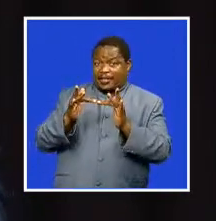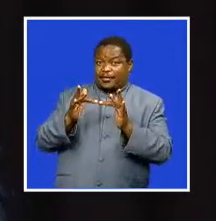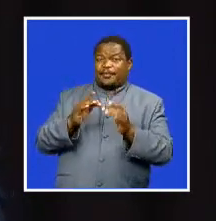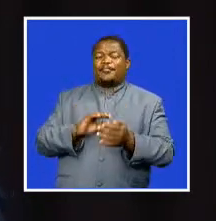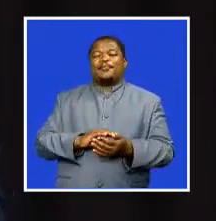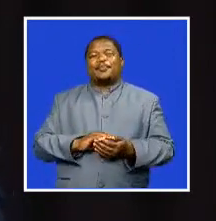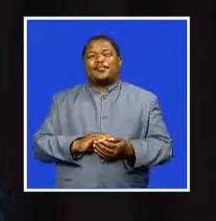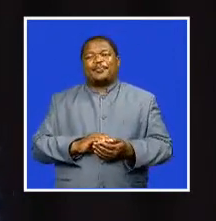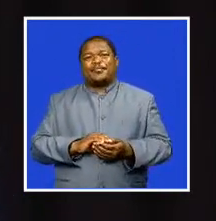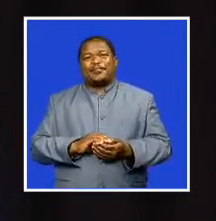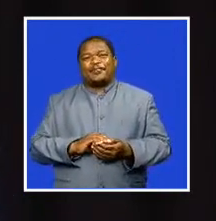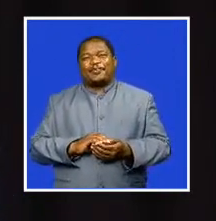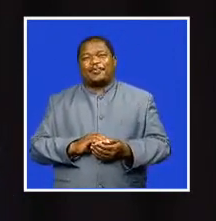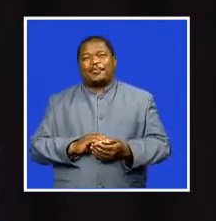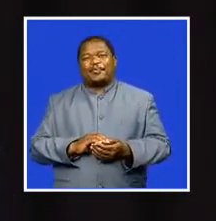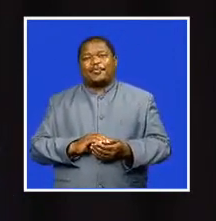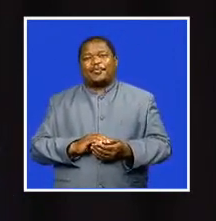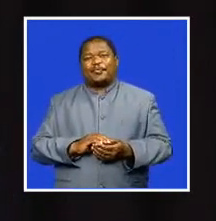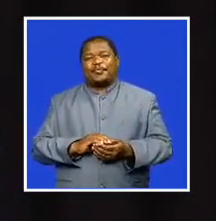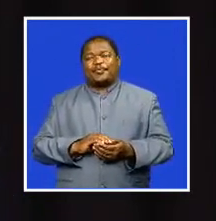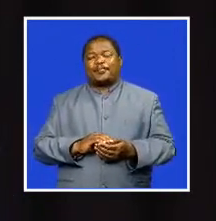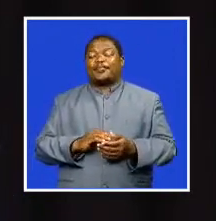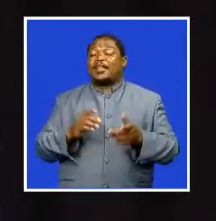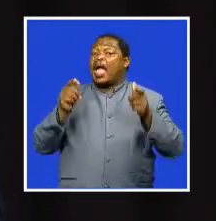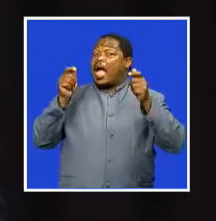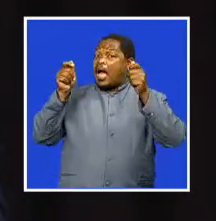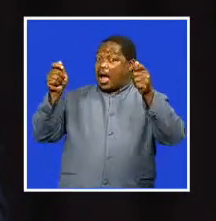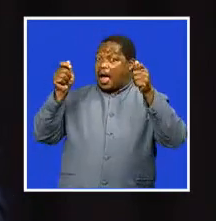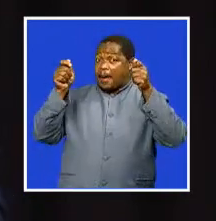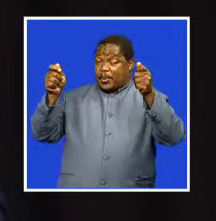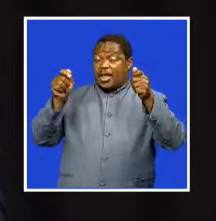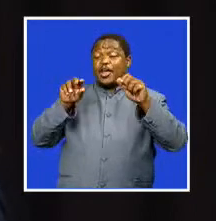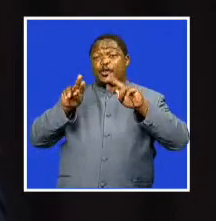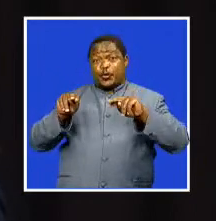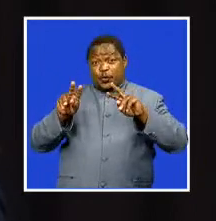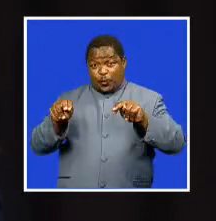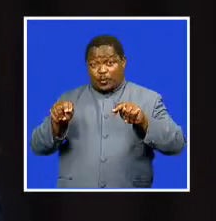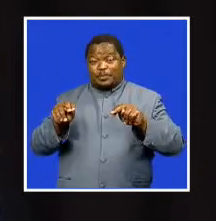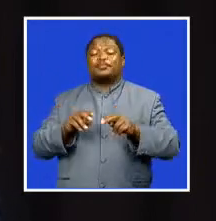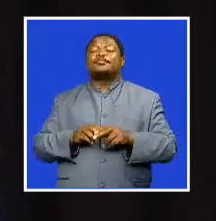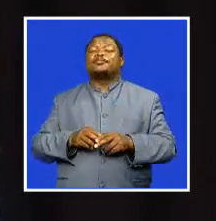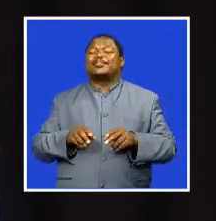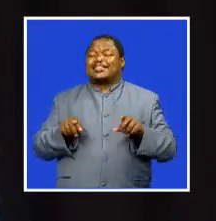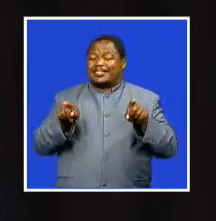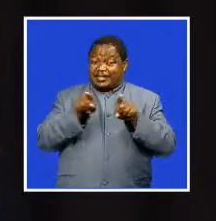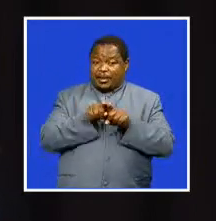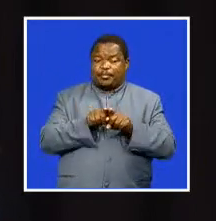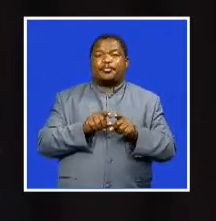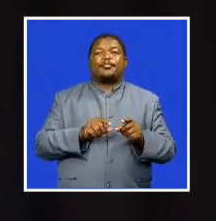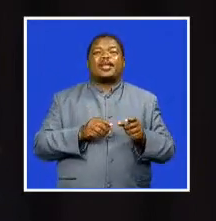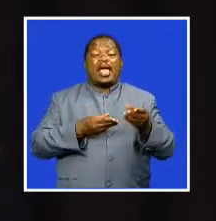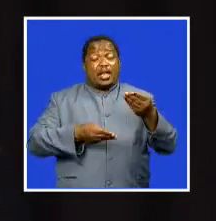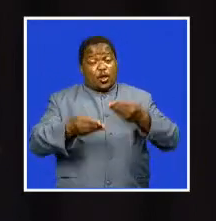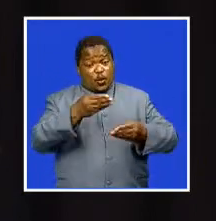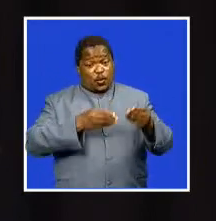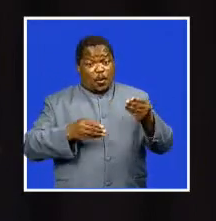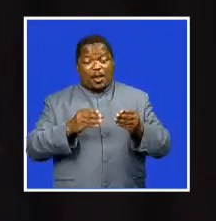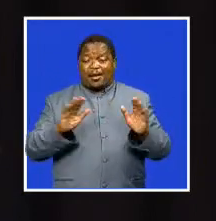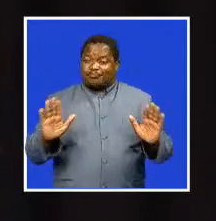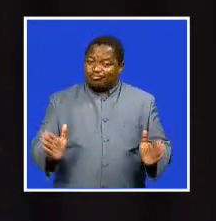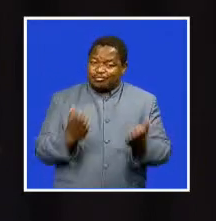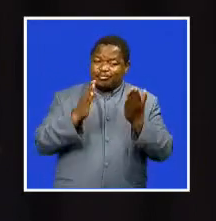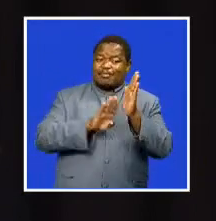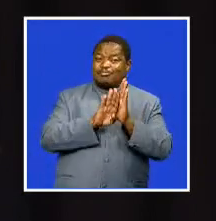storm. Like the Umgcini campaign, the recovery plan is centered around engagement